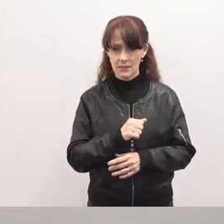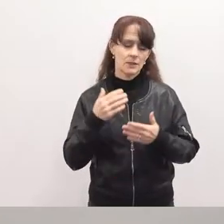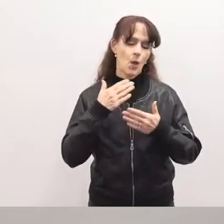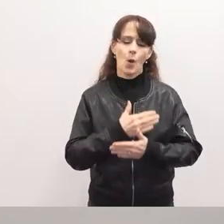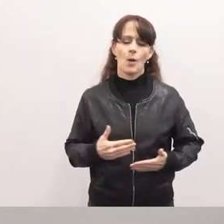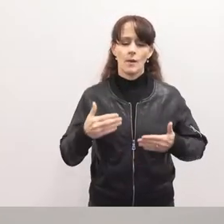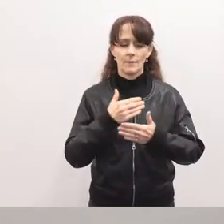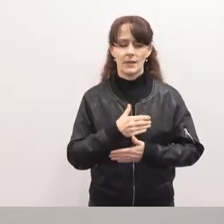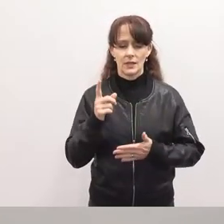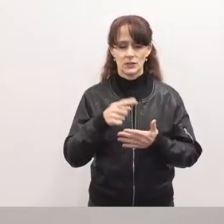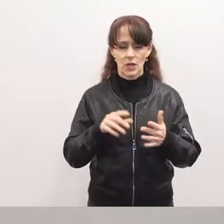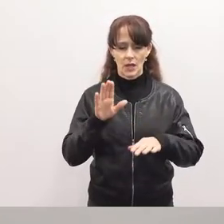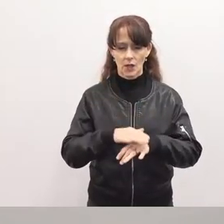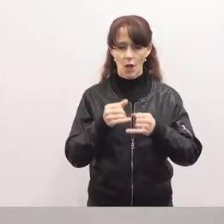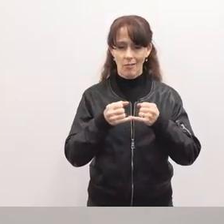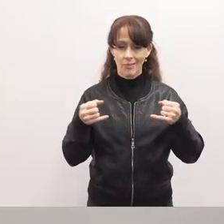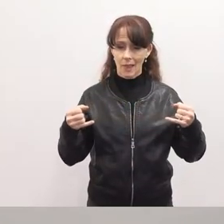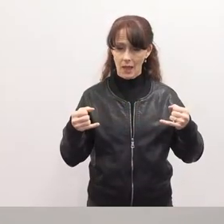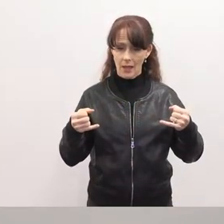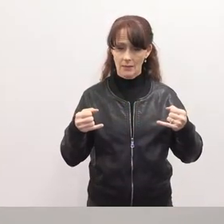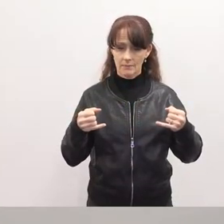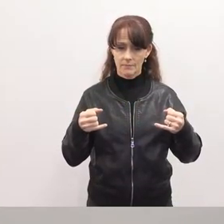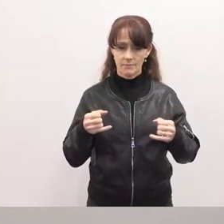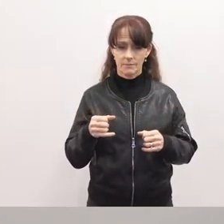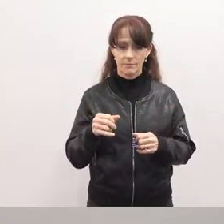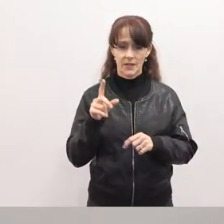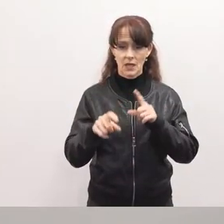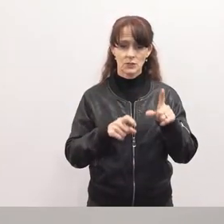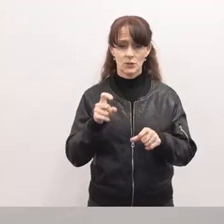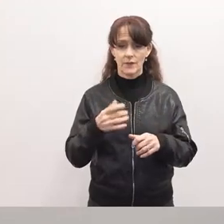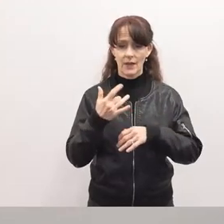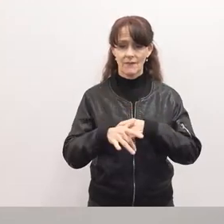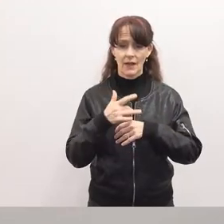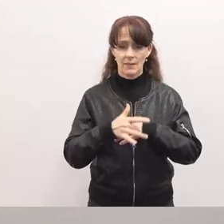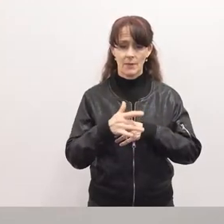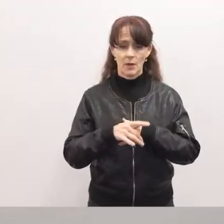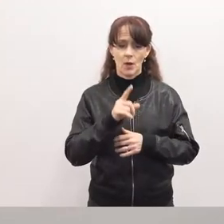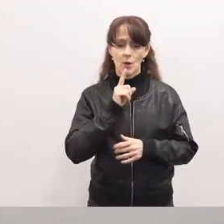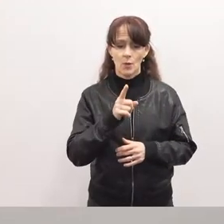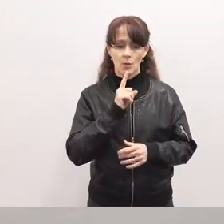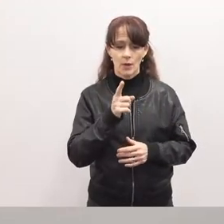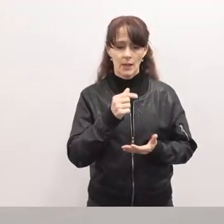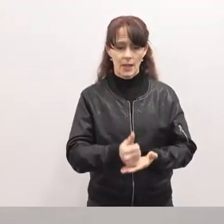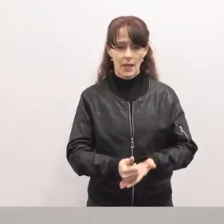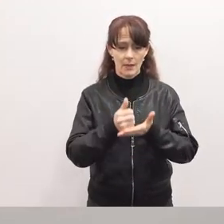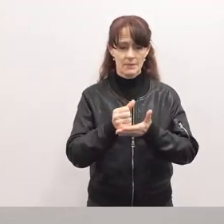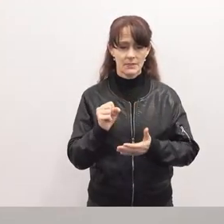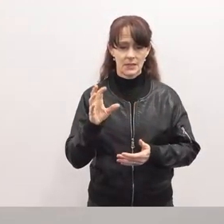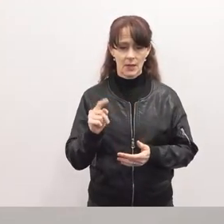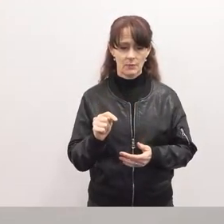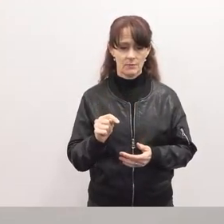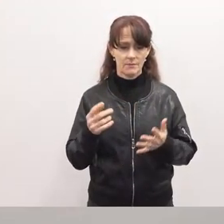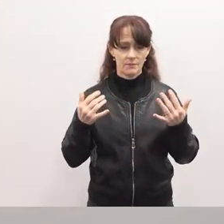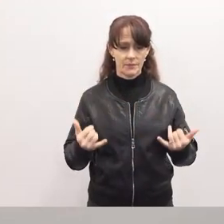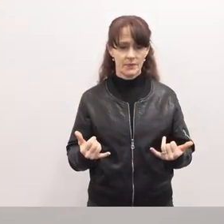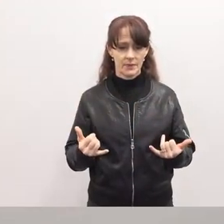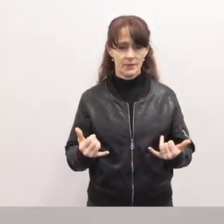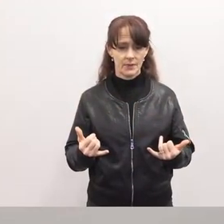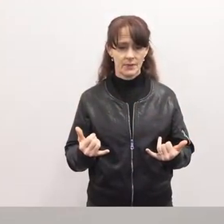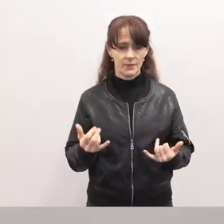please check online. We have a survey that's available, and that will really help us out. So now we'll go